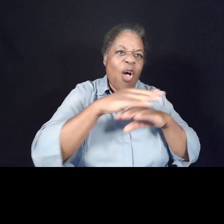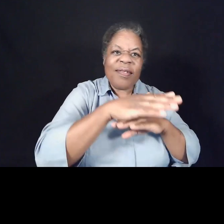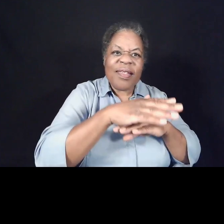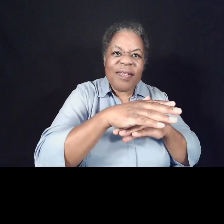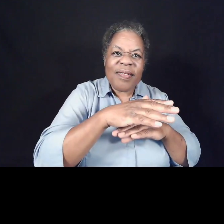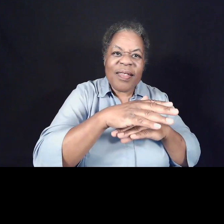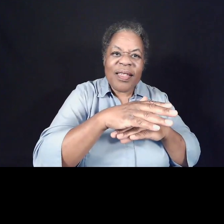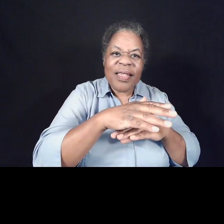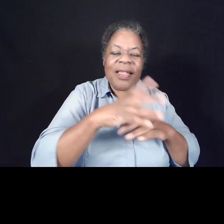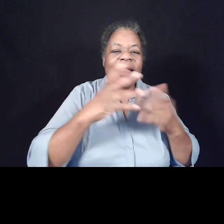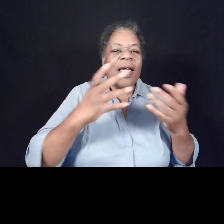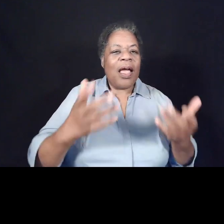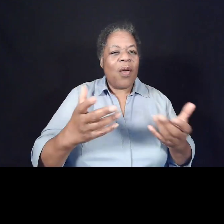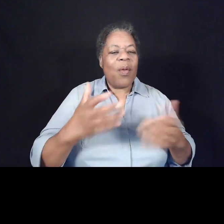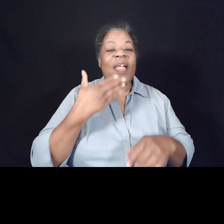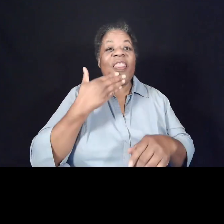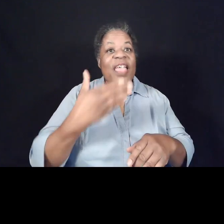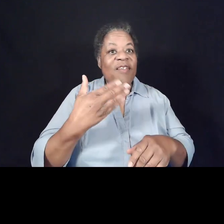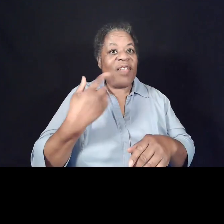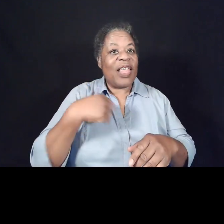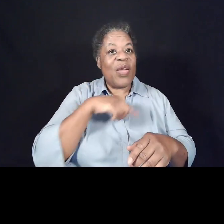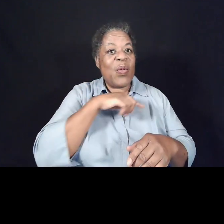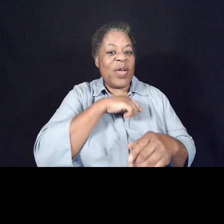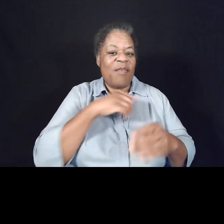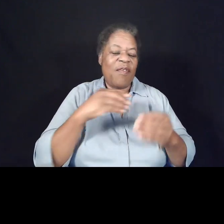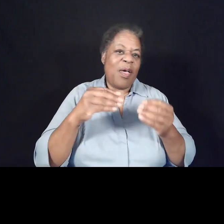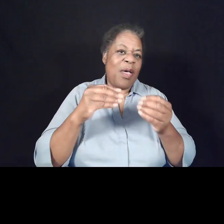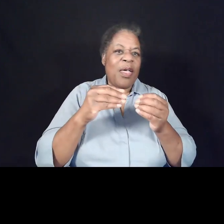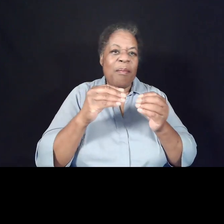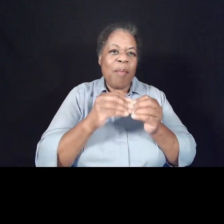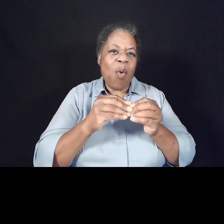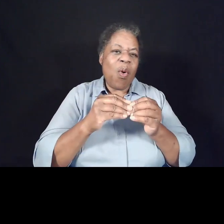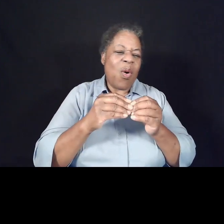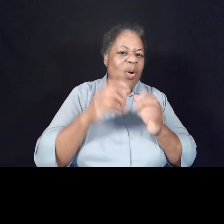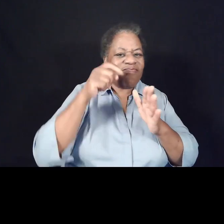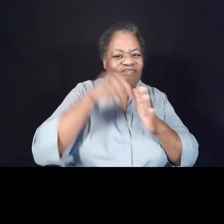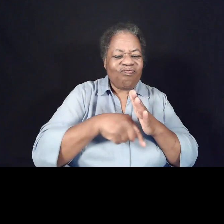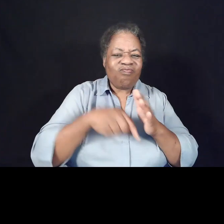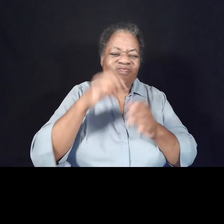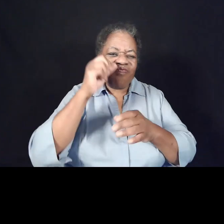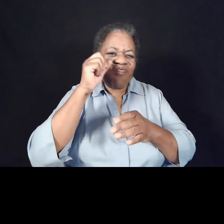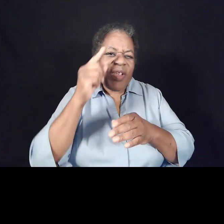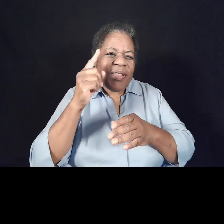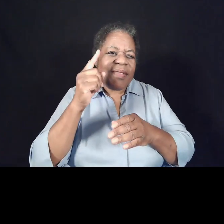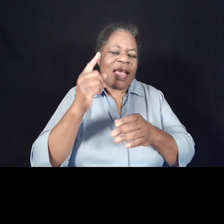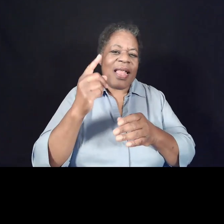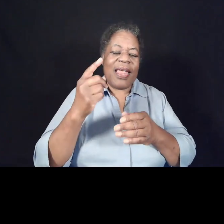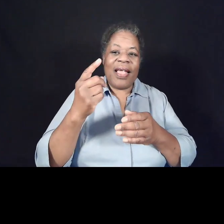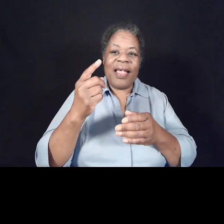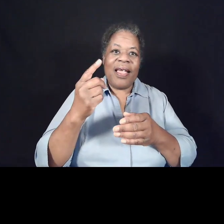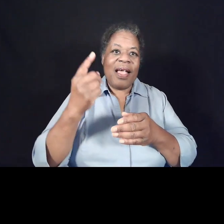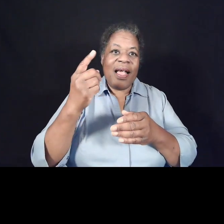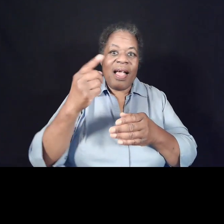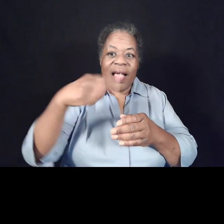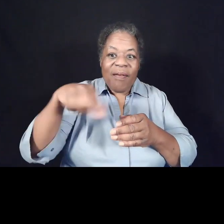Now, thankfully, we have a more reasonable and balanced view of most of those things in the church